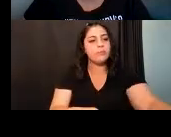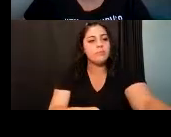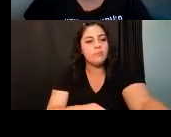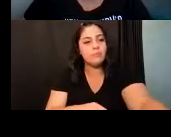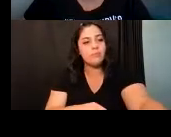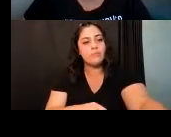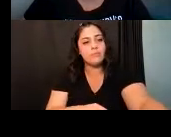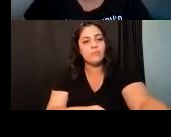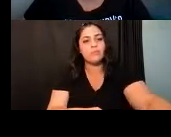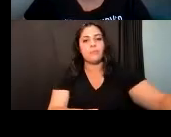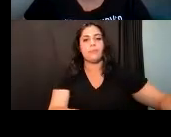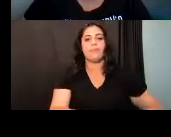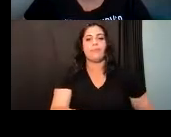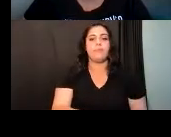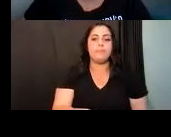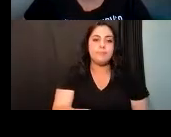And write.